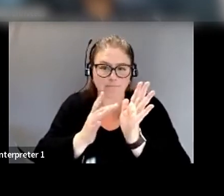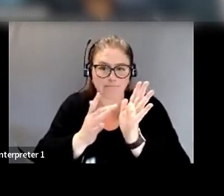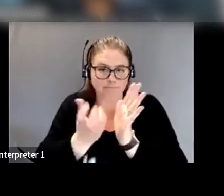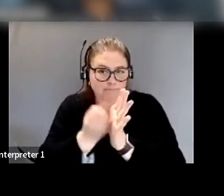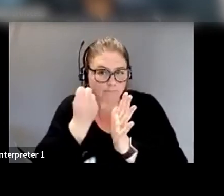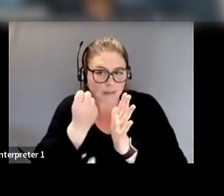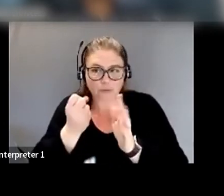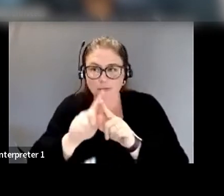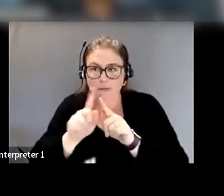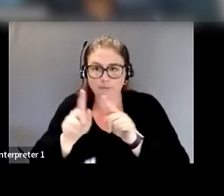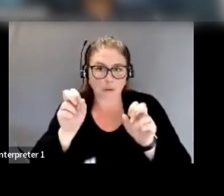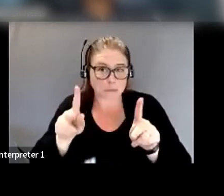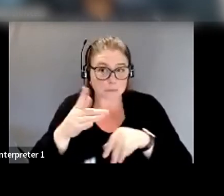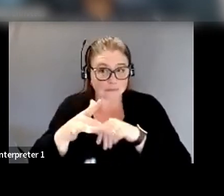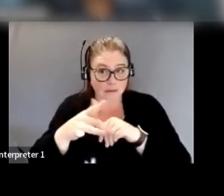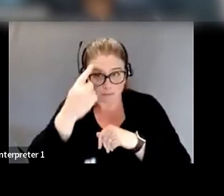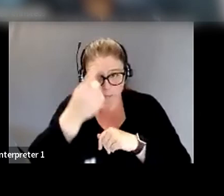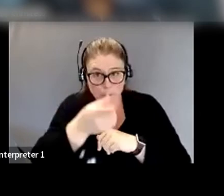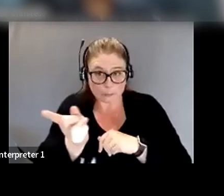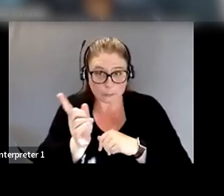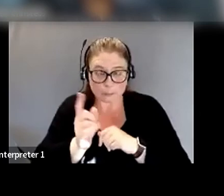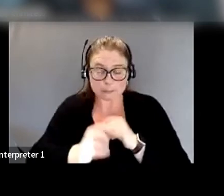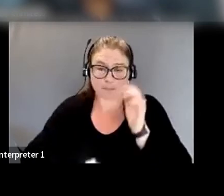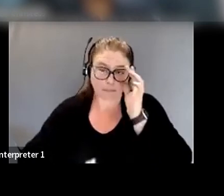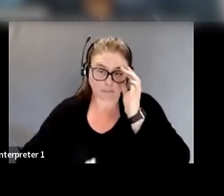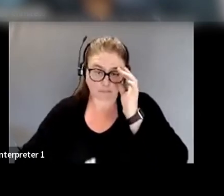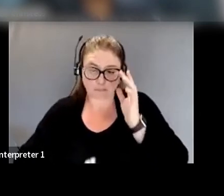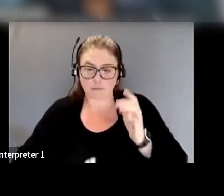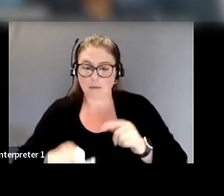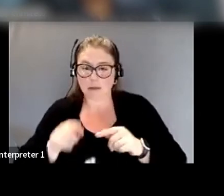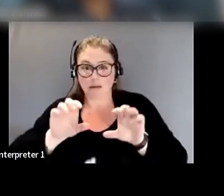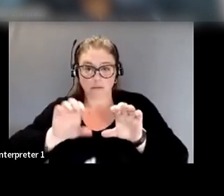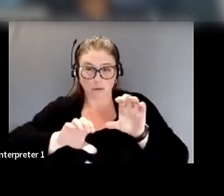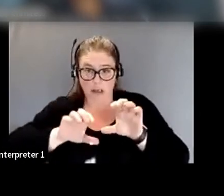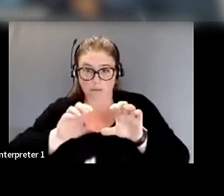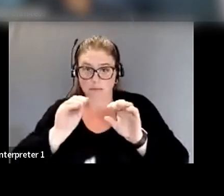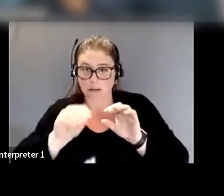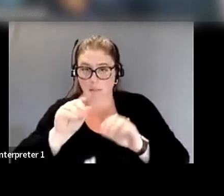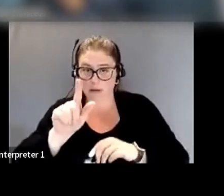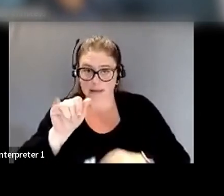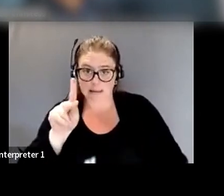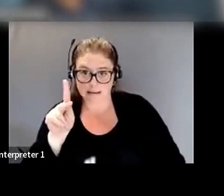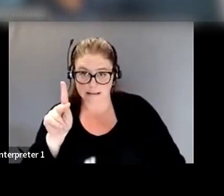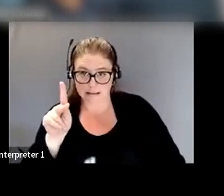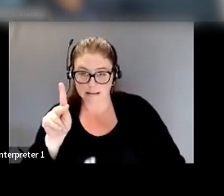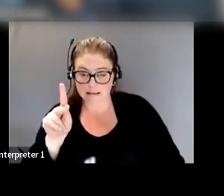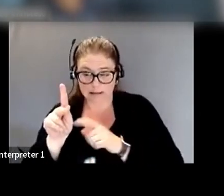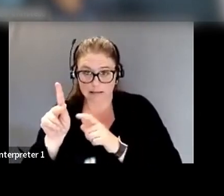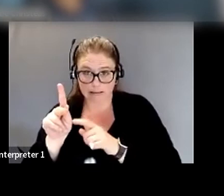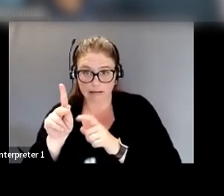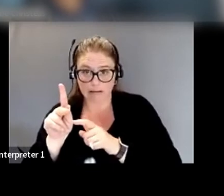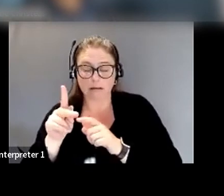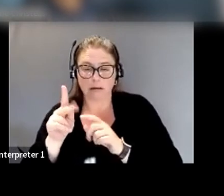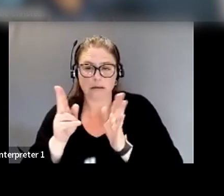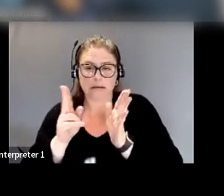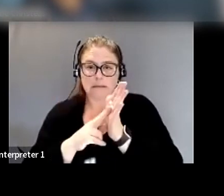available to you. So the first thing, I already dropped a link in the chat. That is the sign up link, and I'm going to